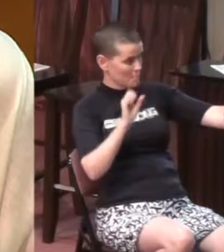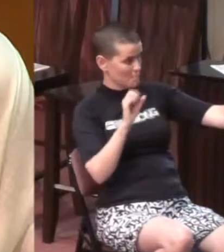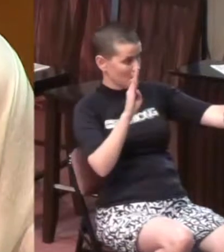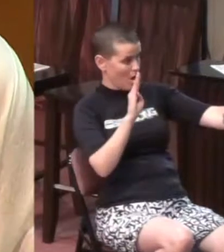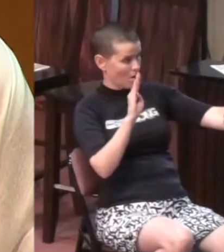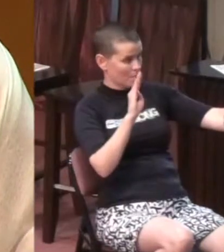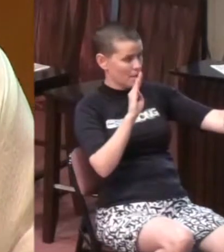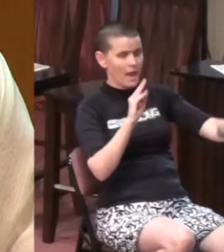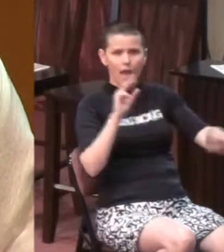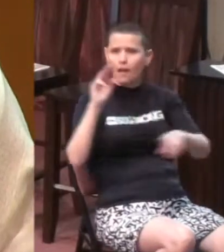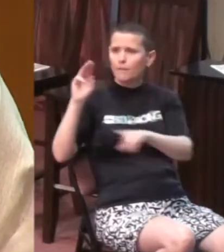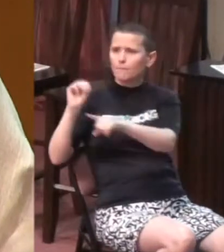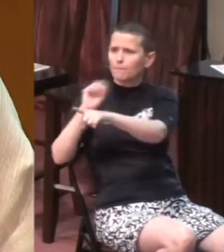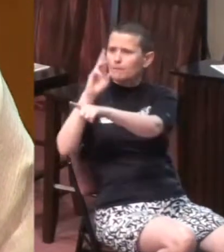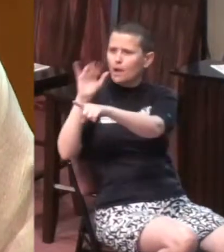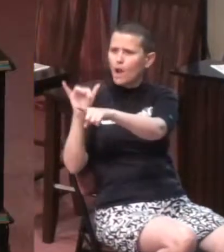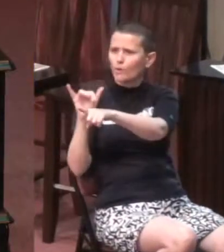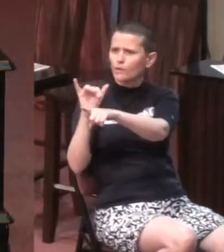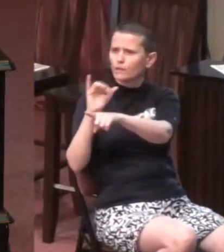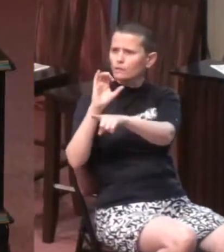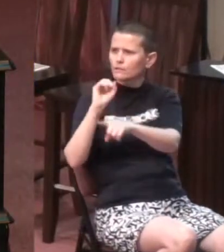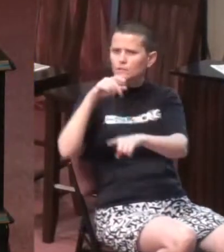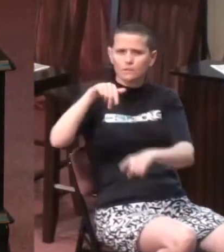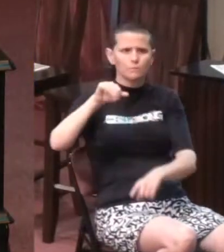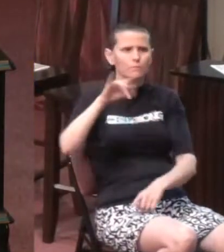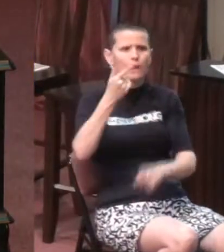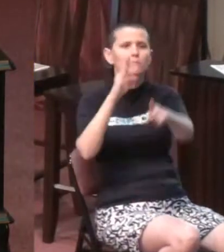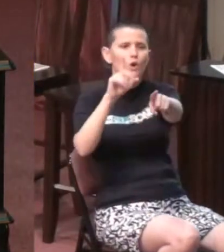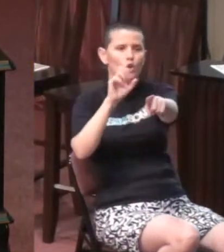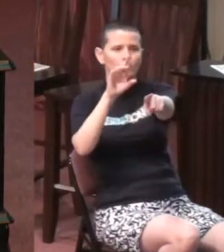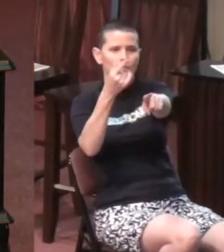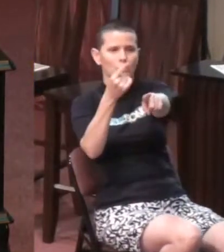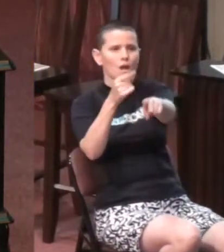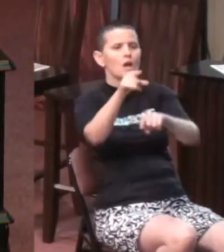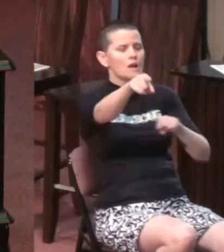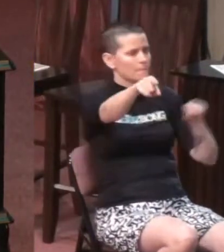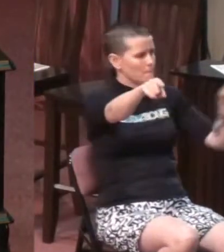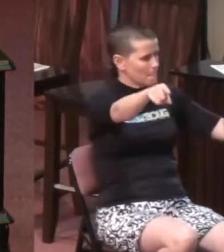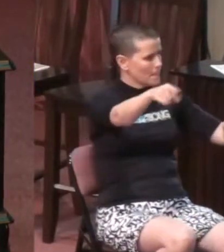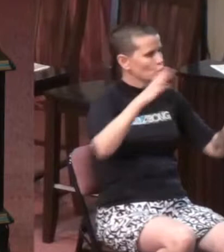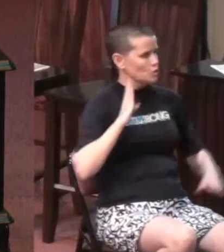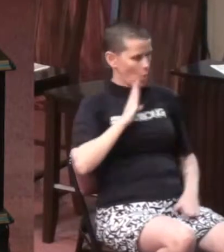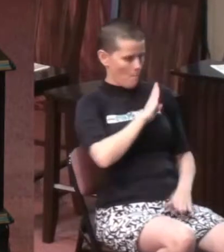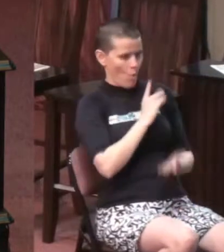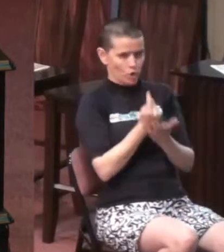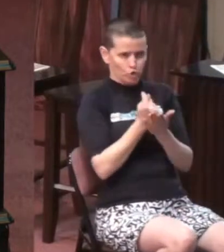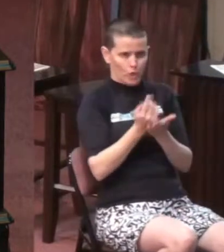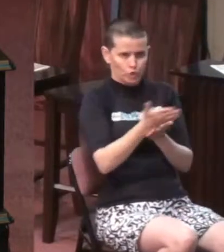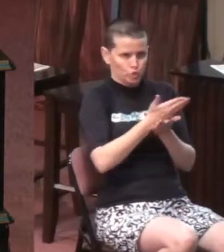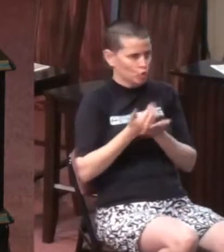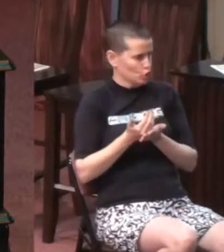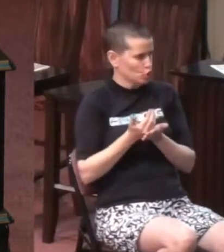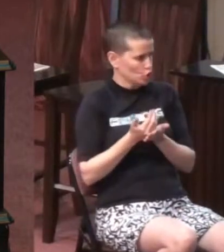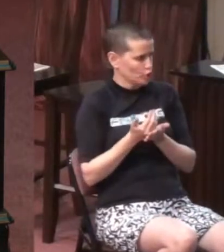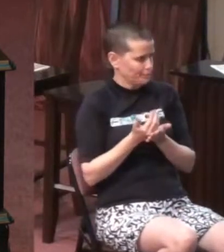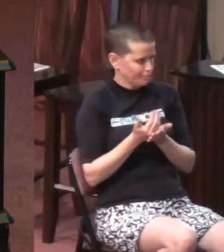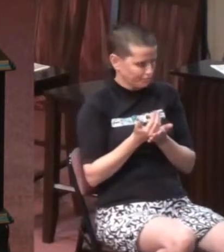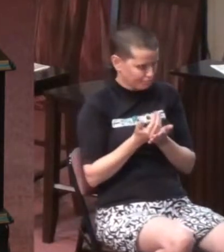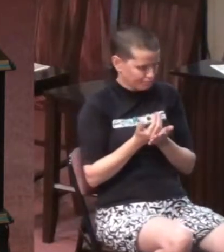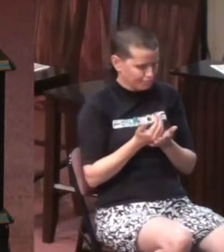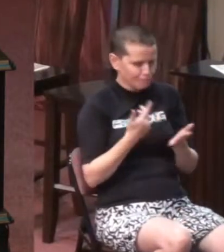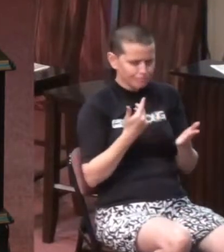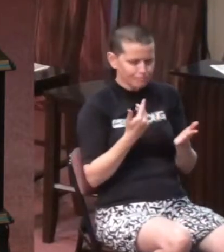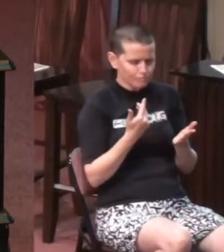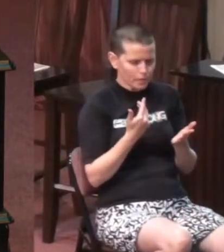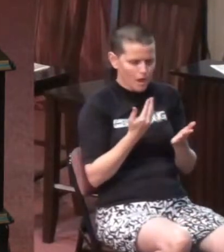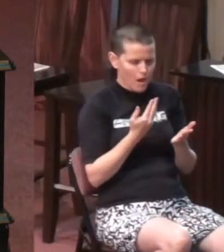Mary Spangberg, Mary, I lost you somewhere. I don't know where you are. There you are, love. Thank you so much. Mary is our board treasurer. Bob and Mary and Brian and